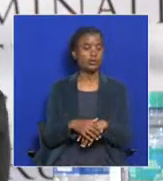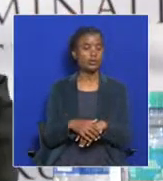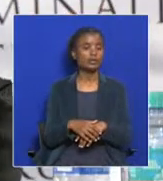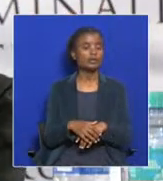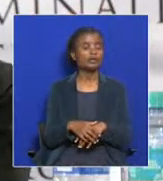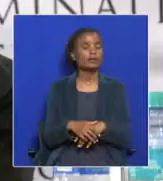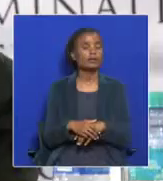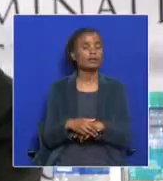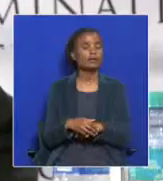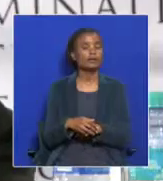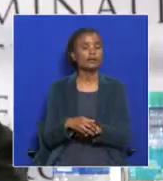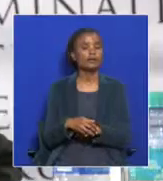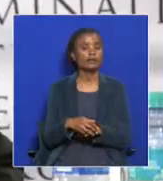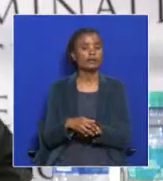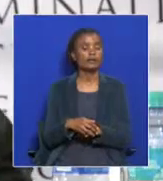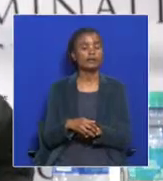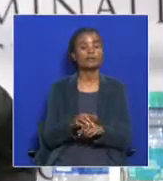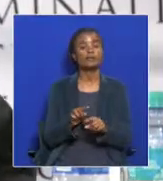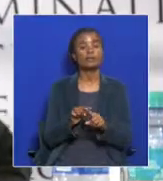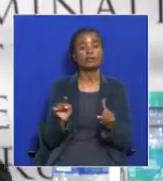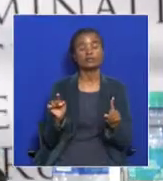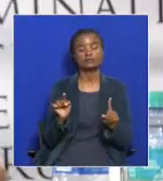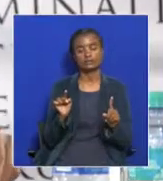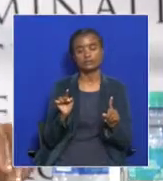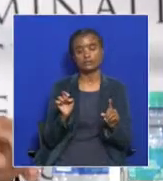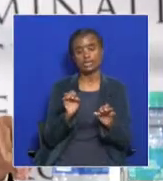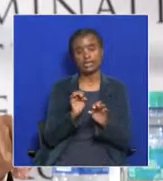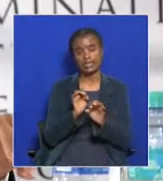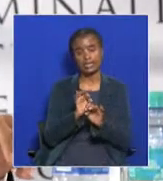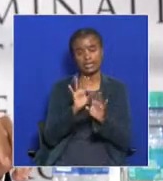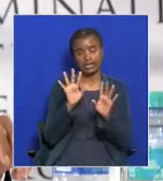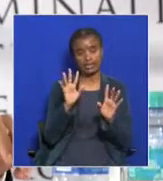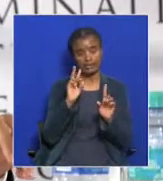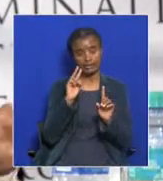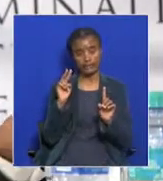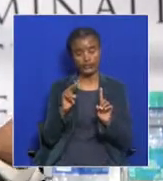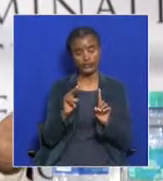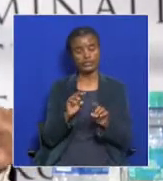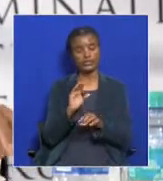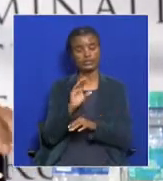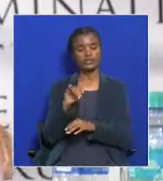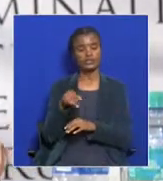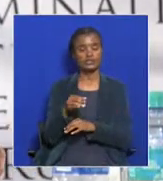give perspective, CJC 267,